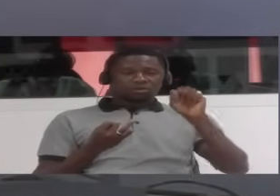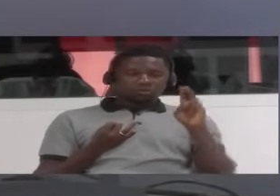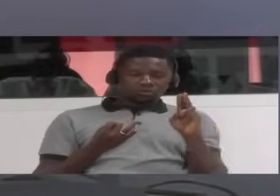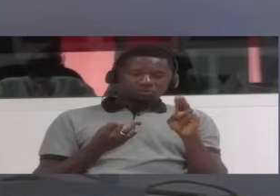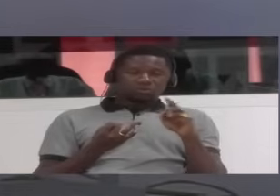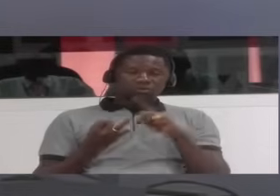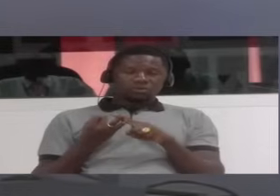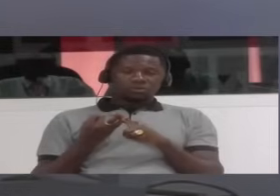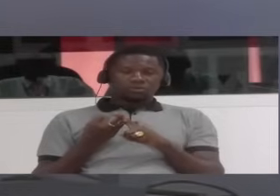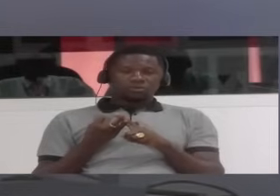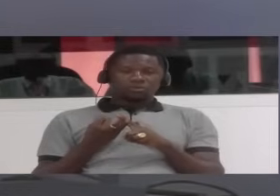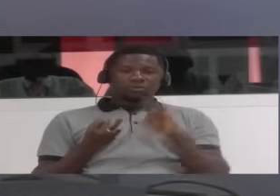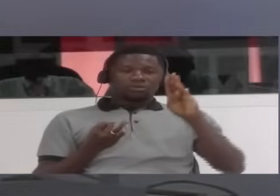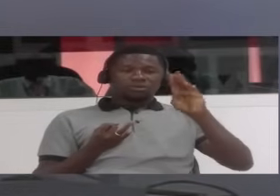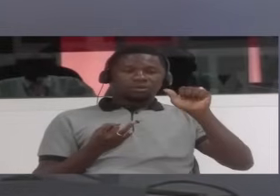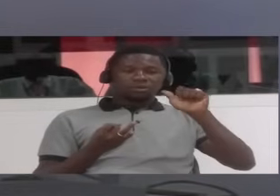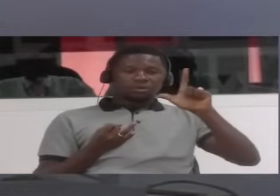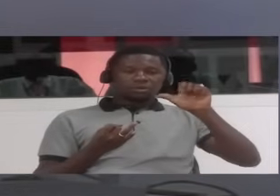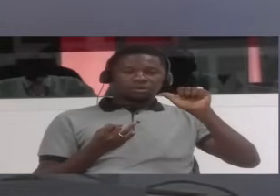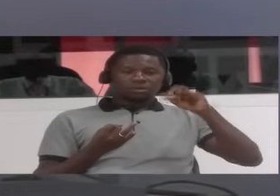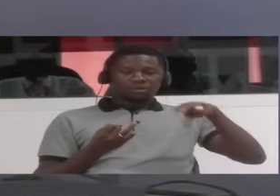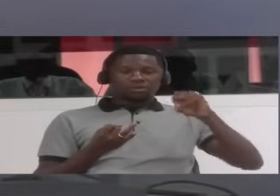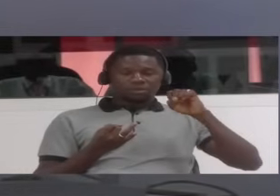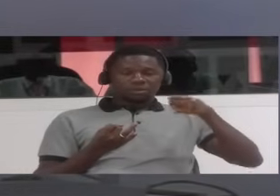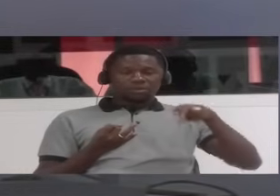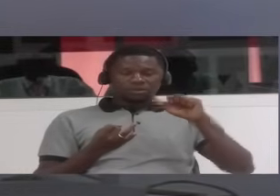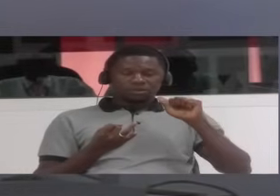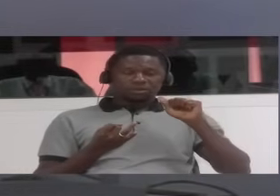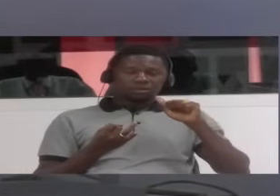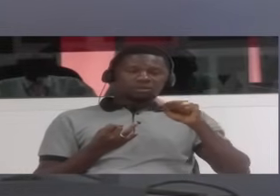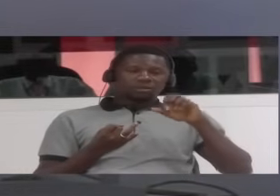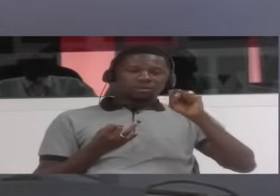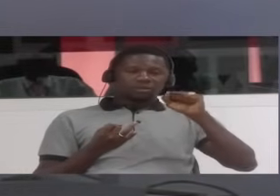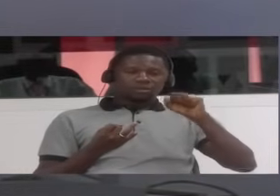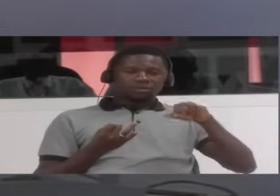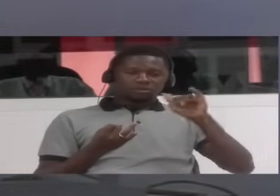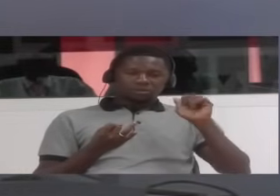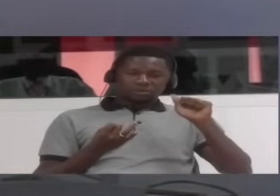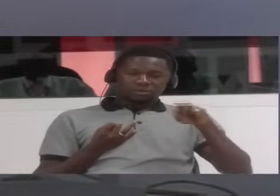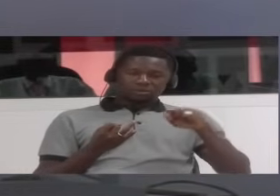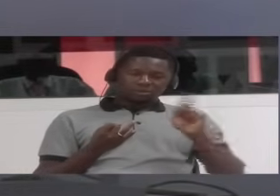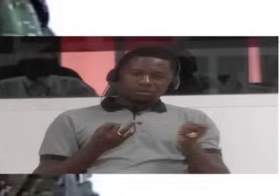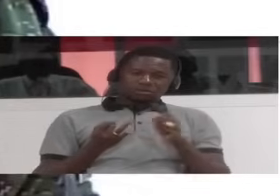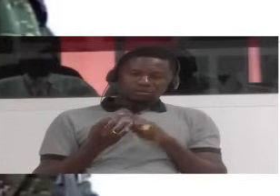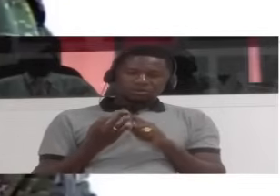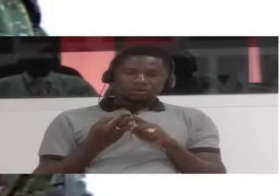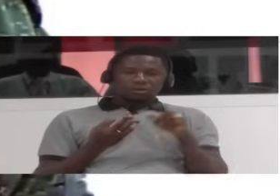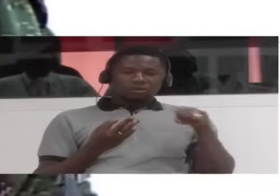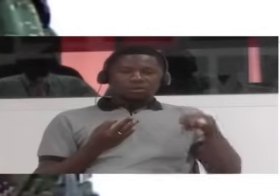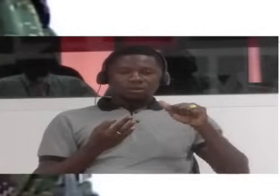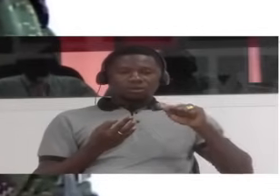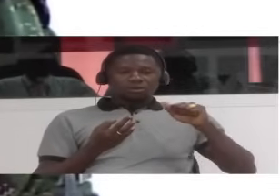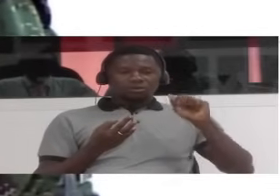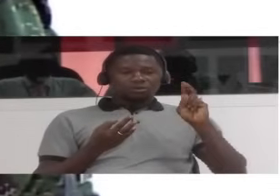Danjo, Balamin Sanyang. Balamin Sanyang, proceed please. Paul Bojang was our commander.